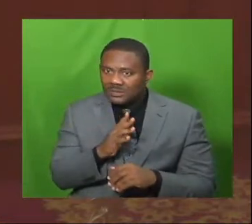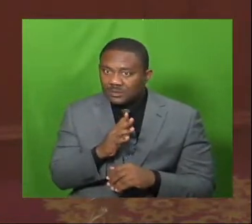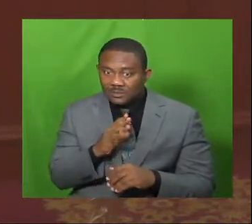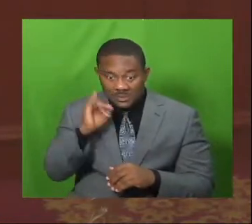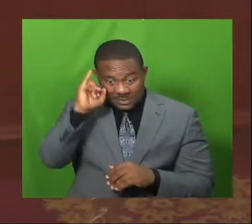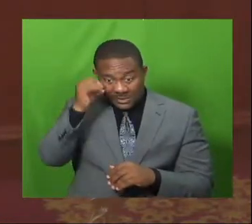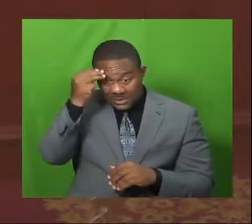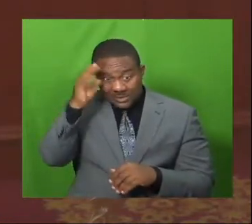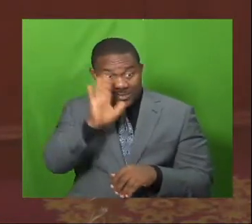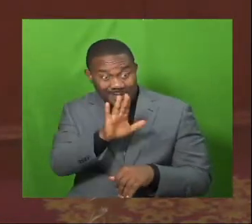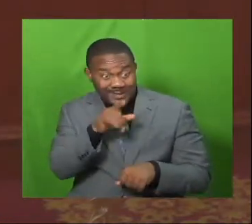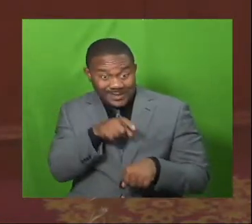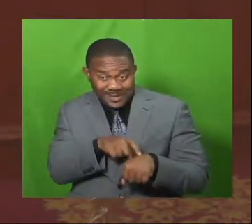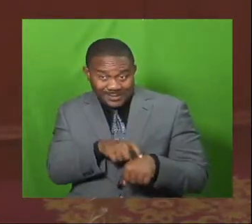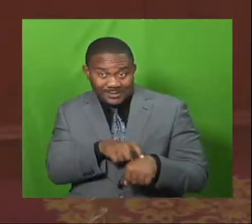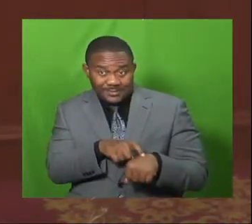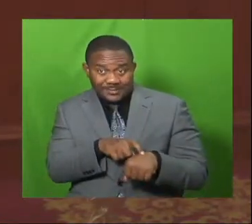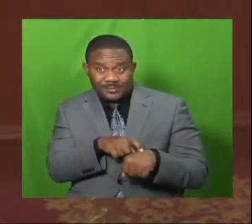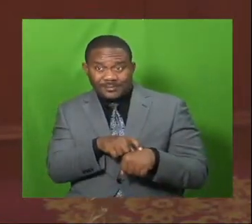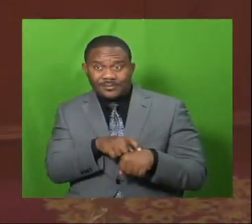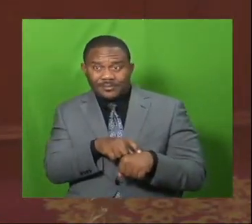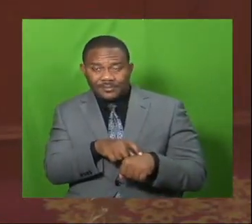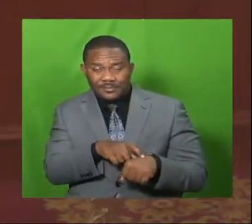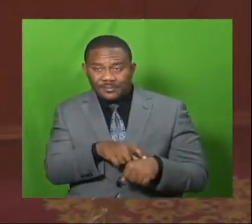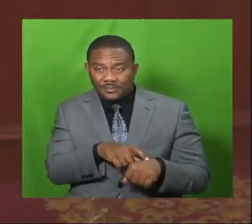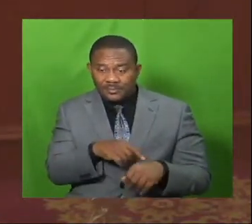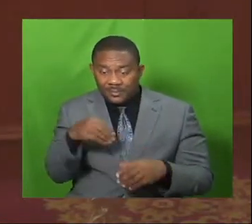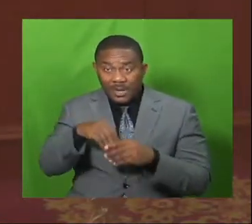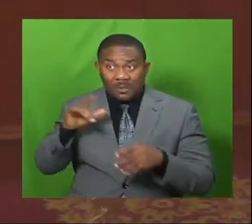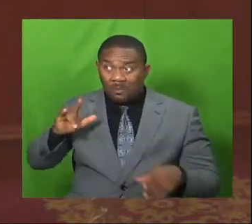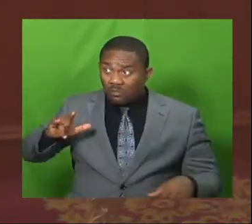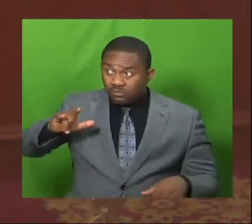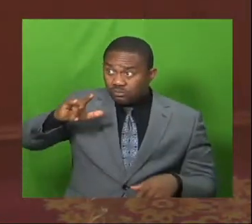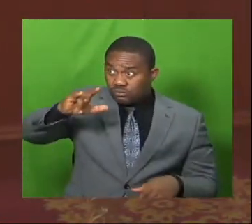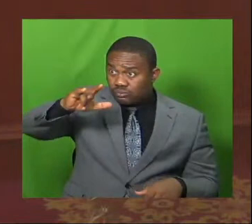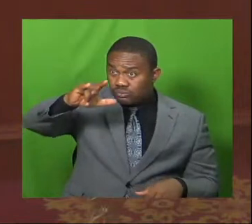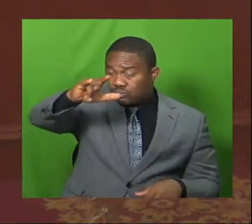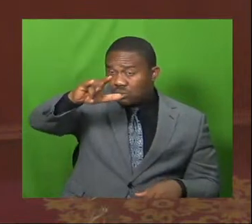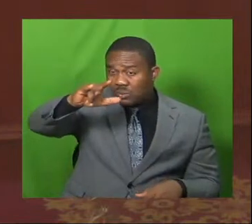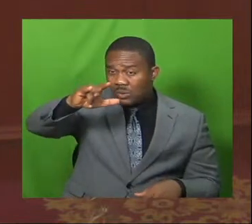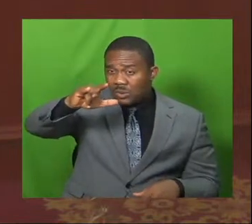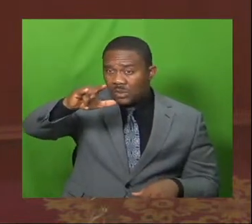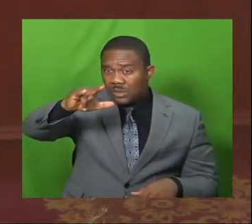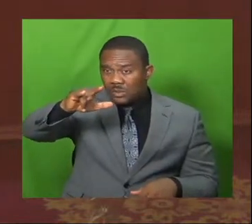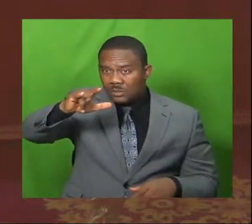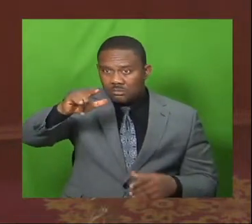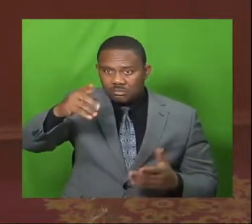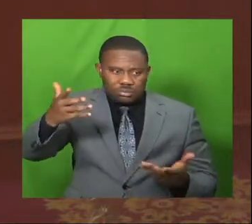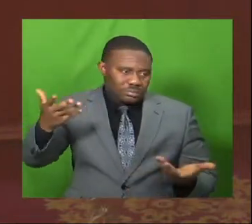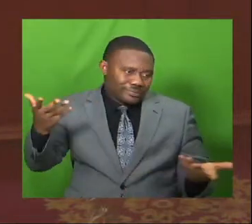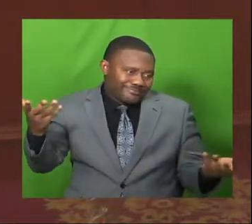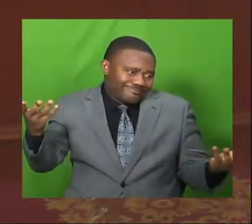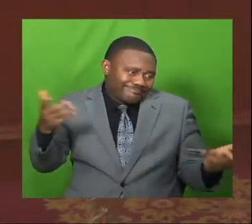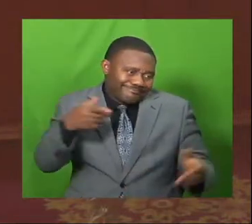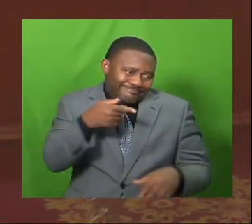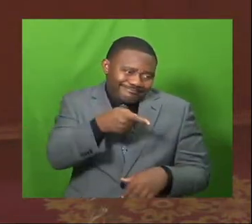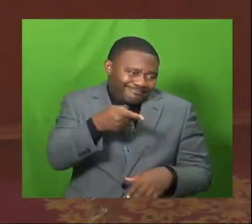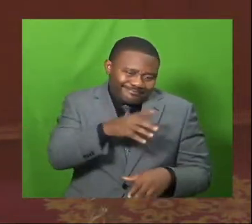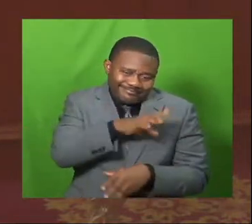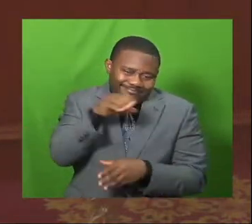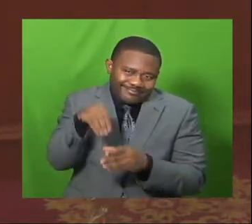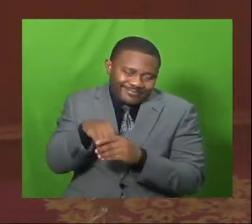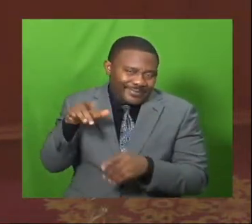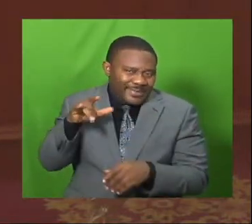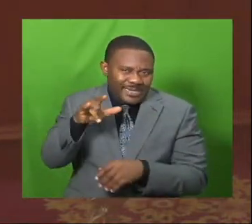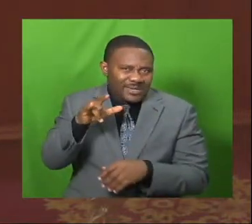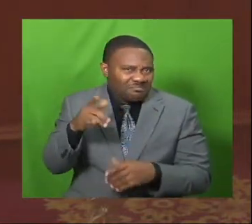Mohammed's time, taking a commercial flight on international assignments abroad came to him naturally. He didn't have to do it because the